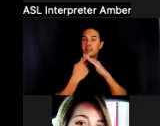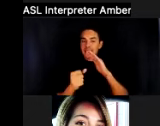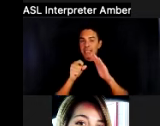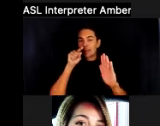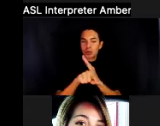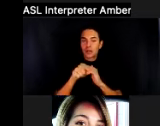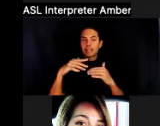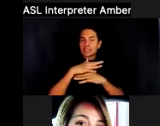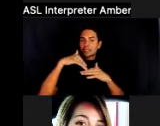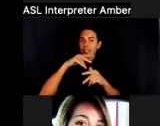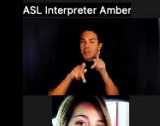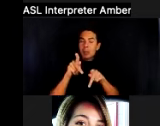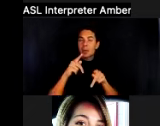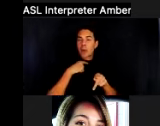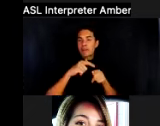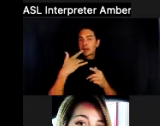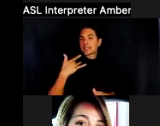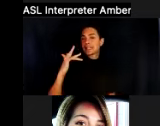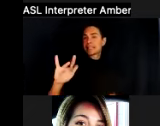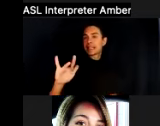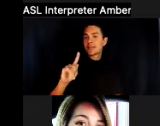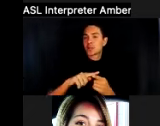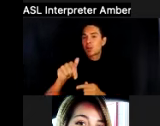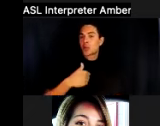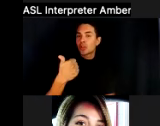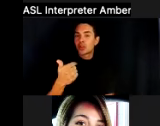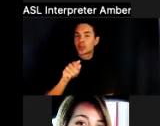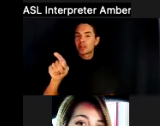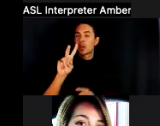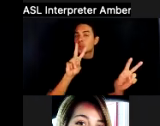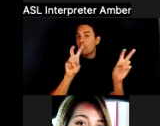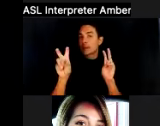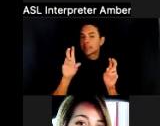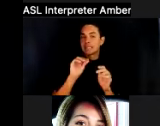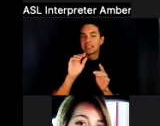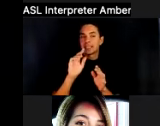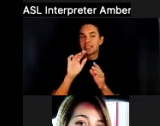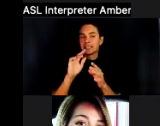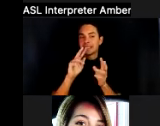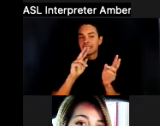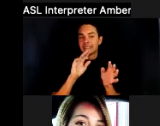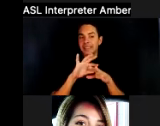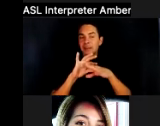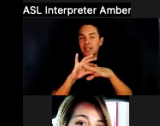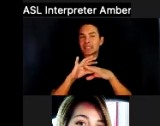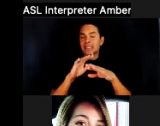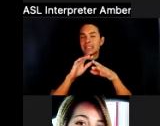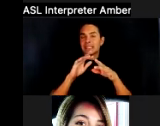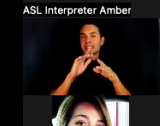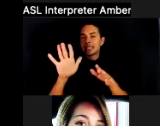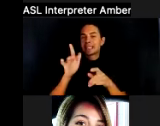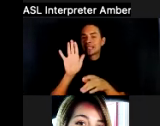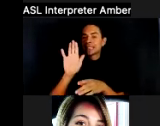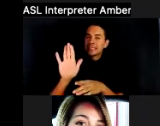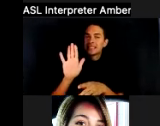sensitive to, other topics and subjects. So just to keep his or her jokes